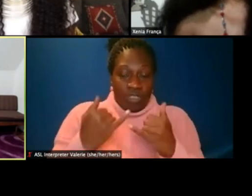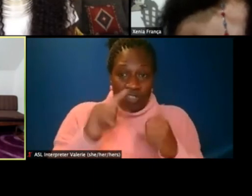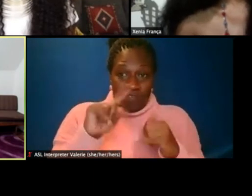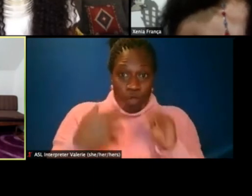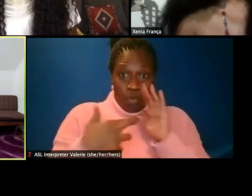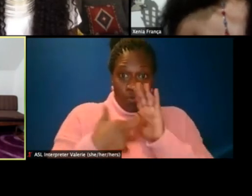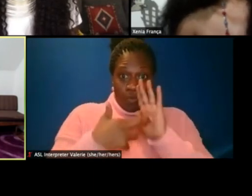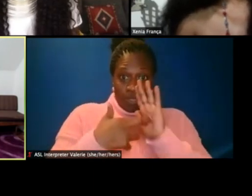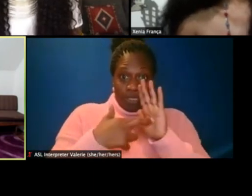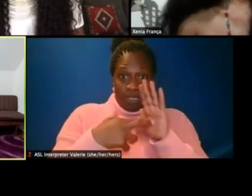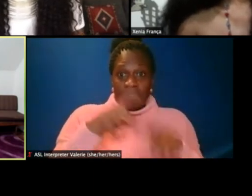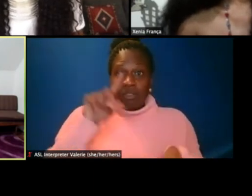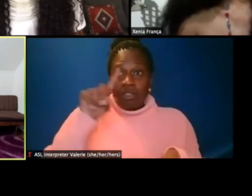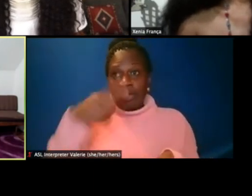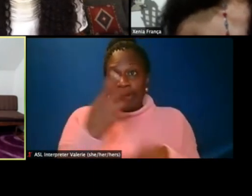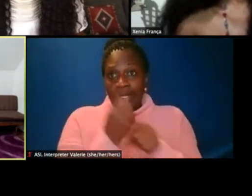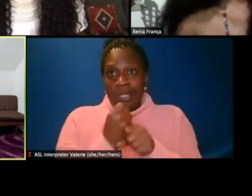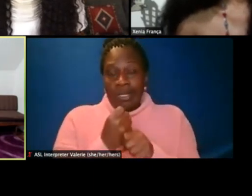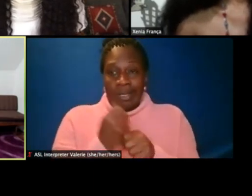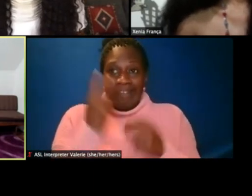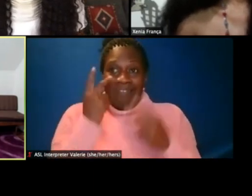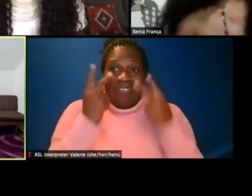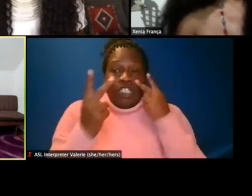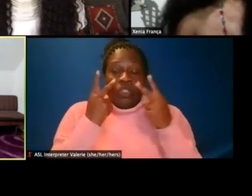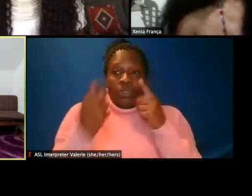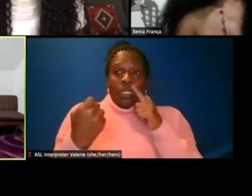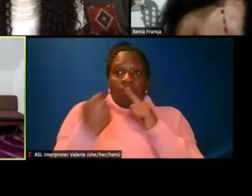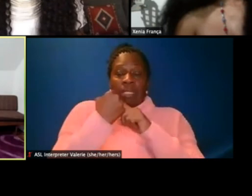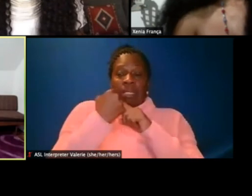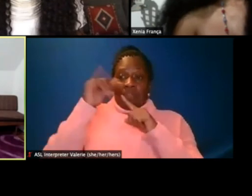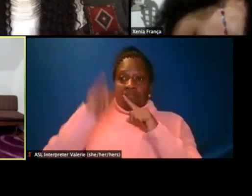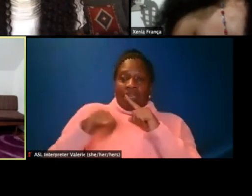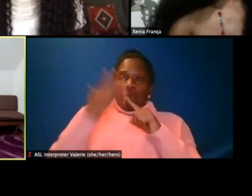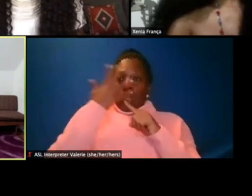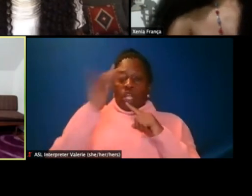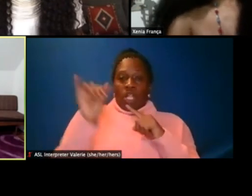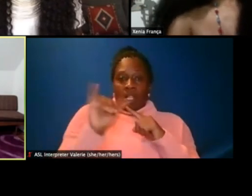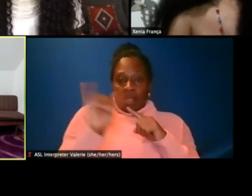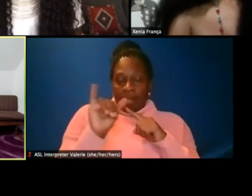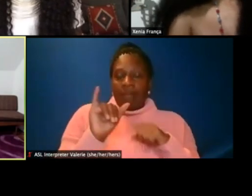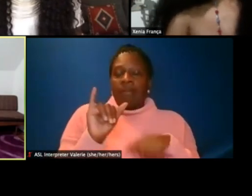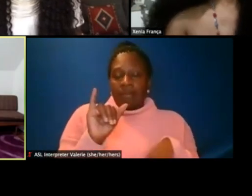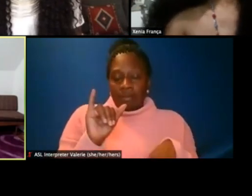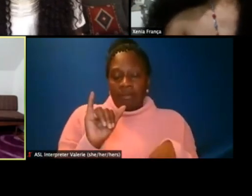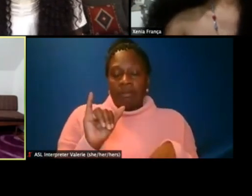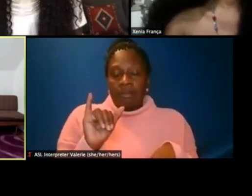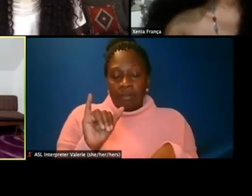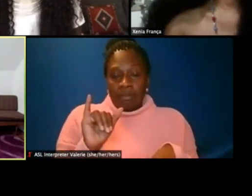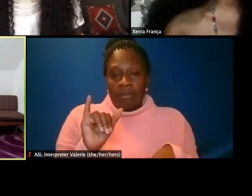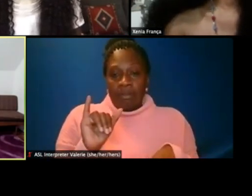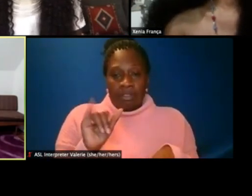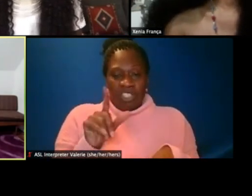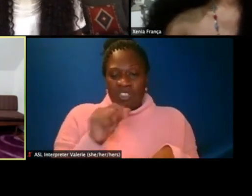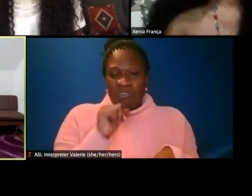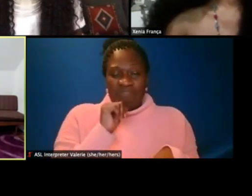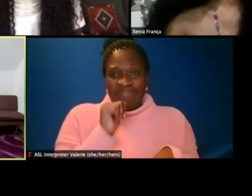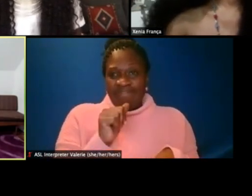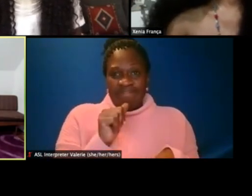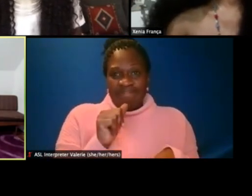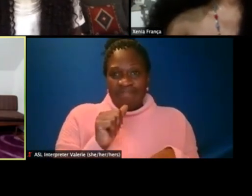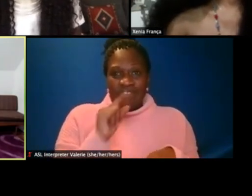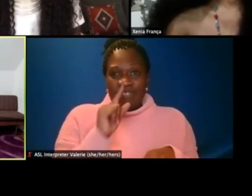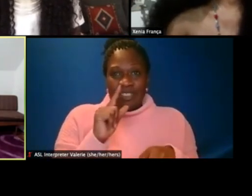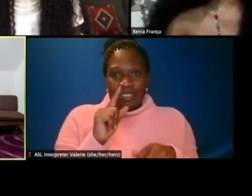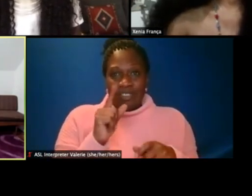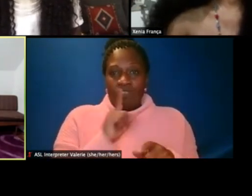representation and you only get a visual impact of that representation, then you're not really creating the